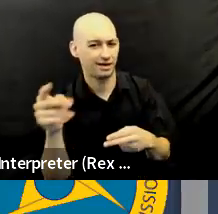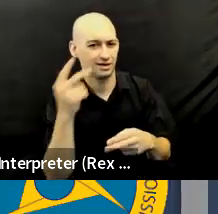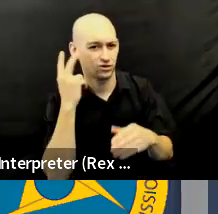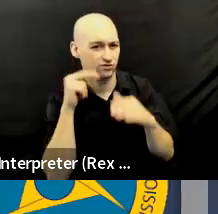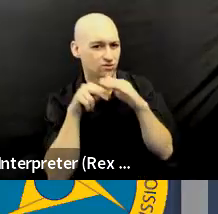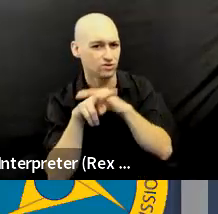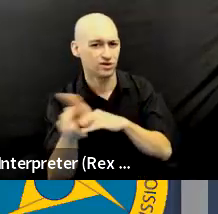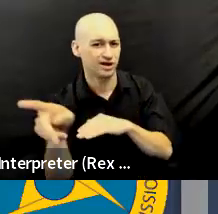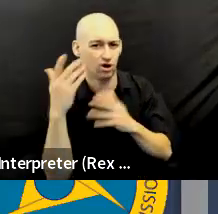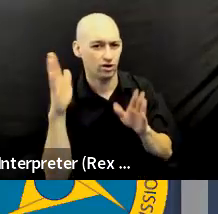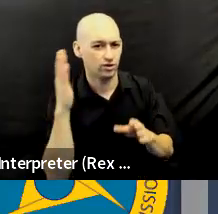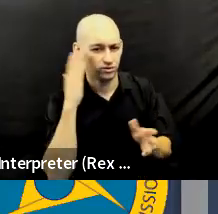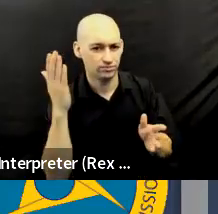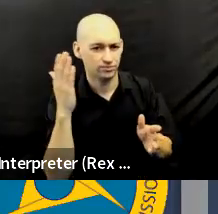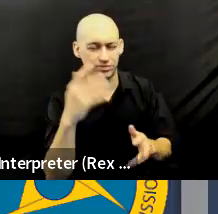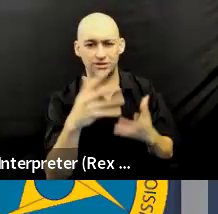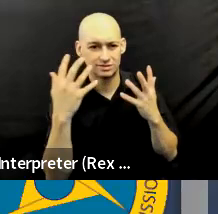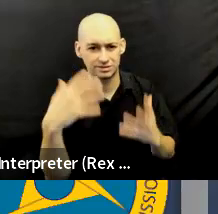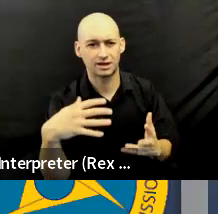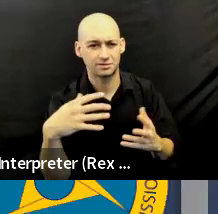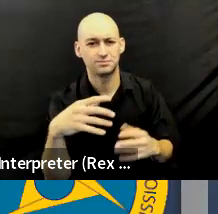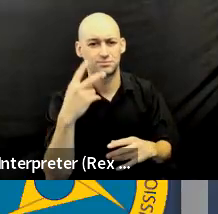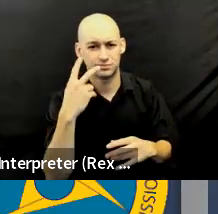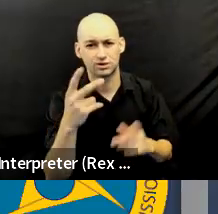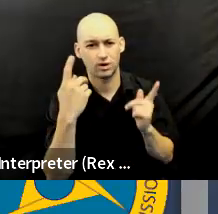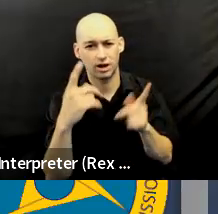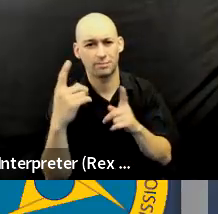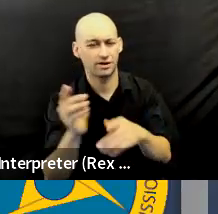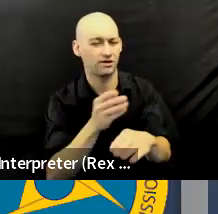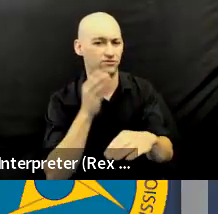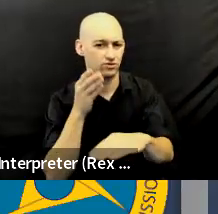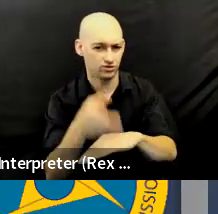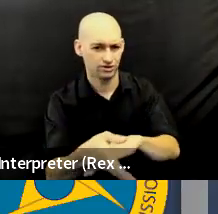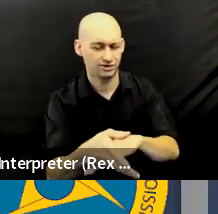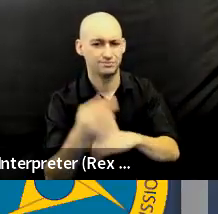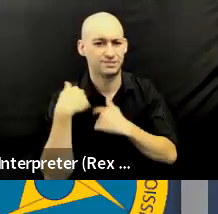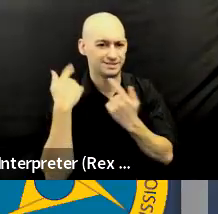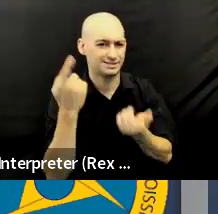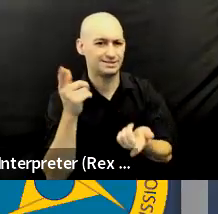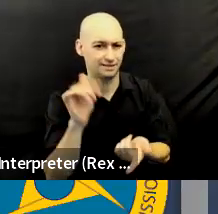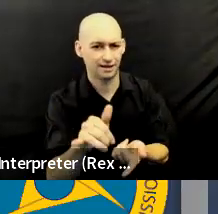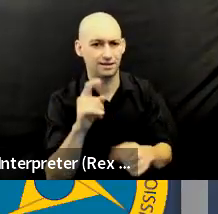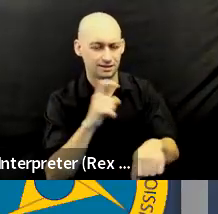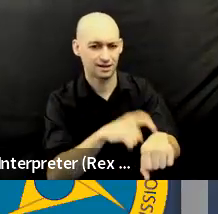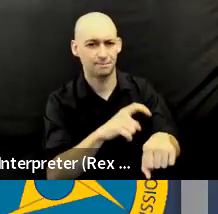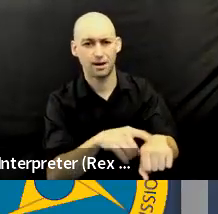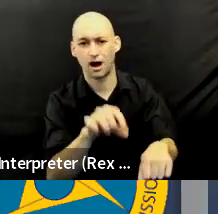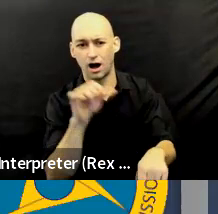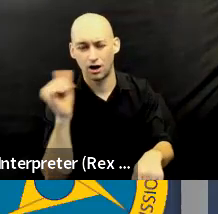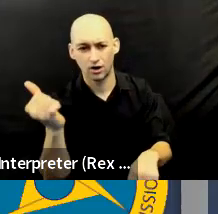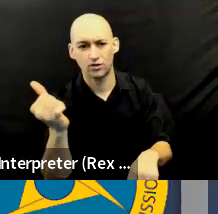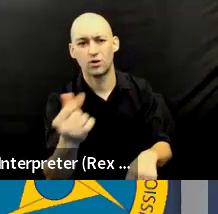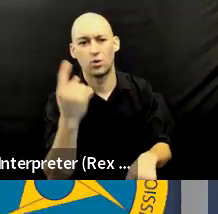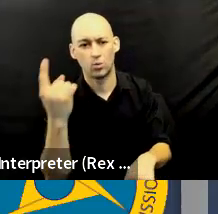and all too tragic as to what then occurred. And since that time, another young man was